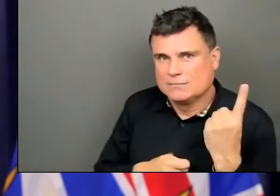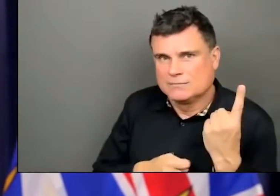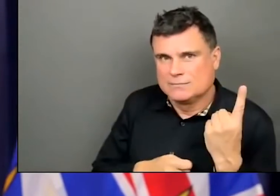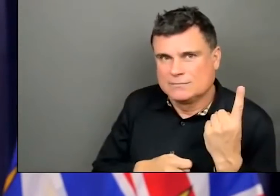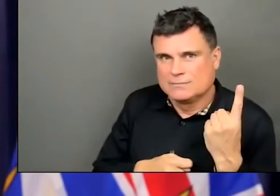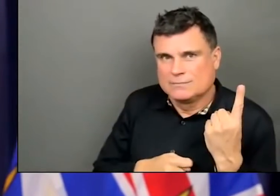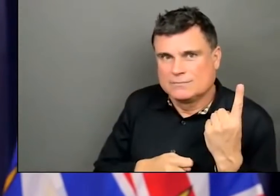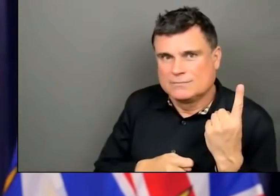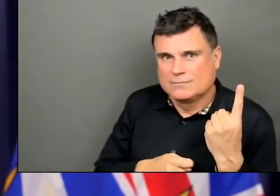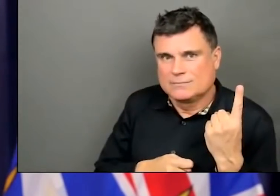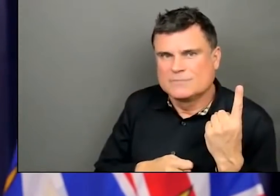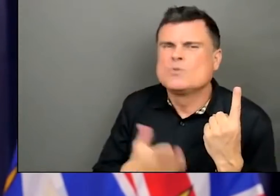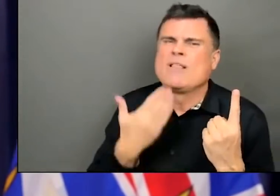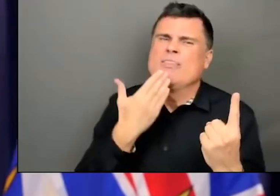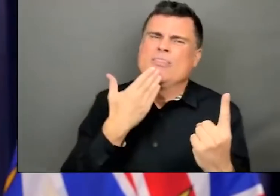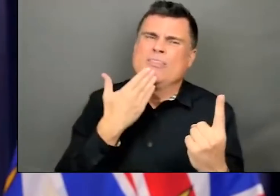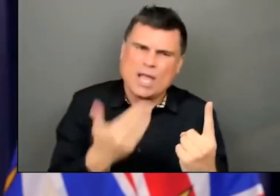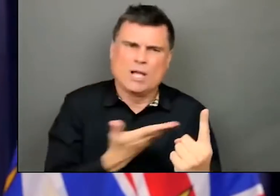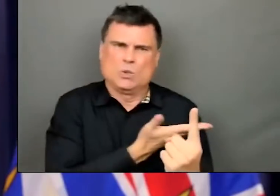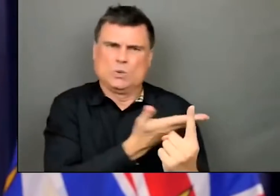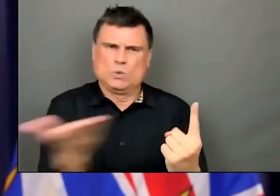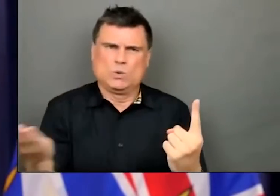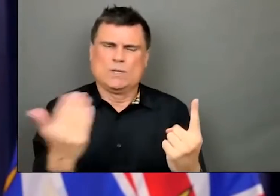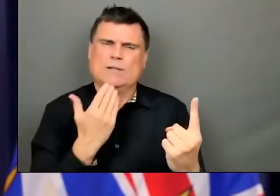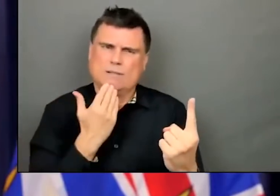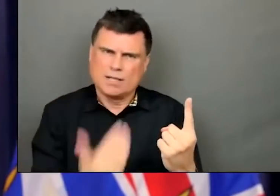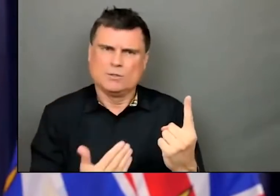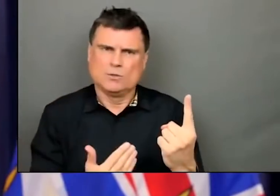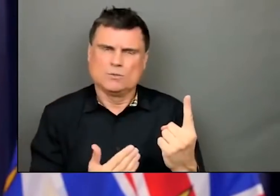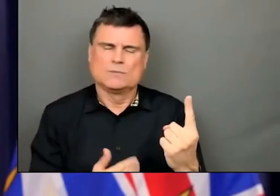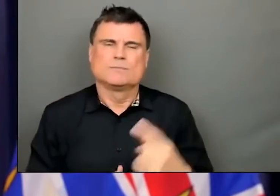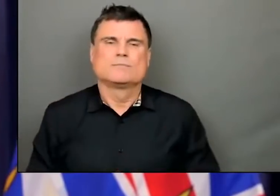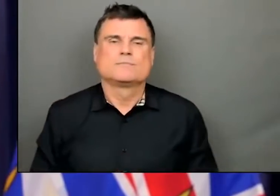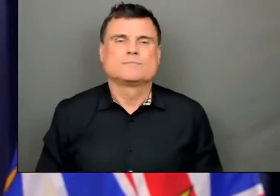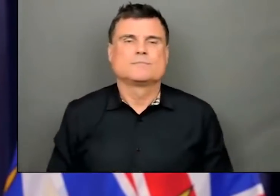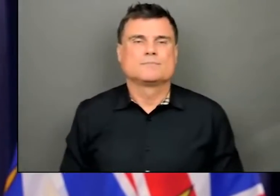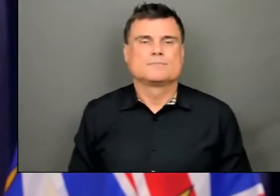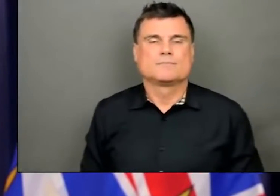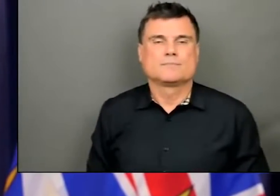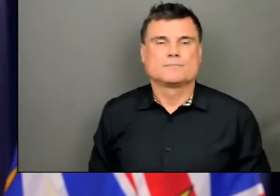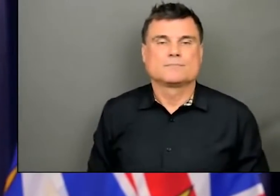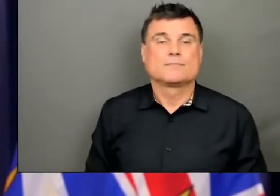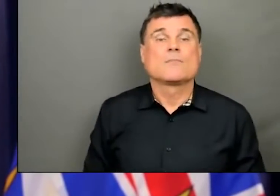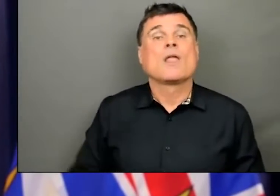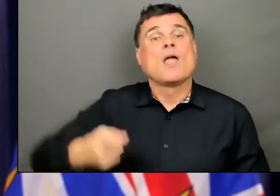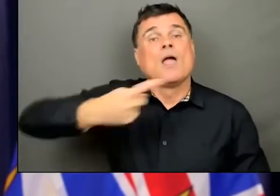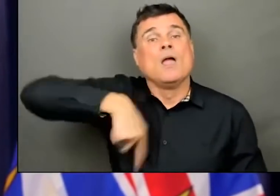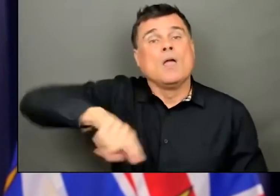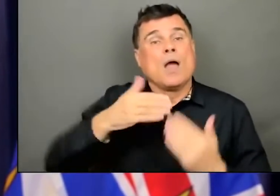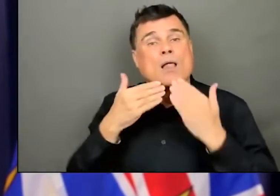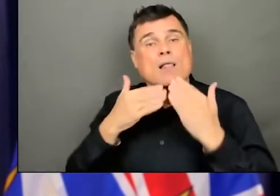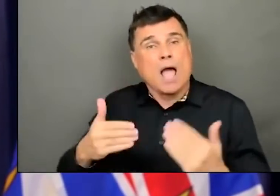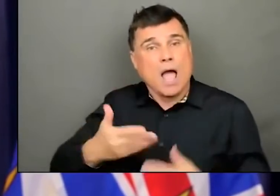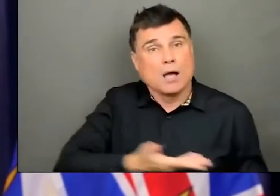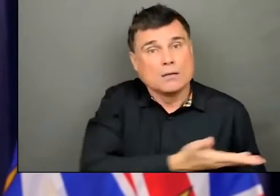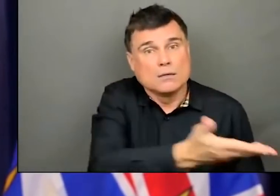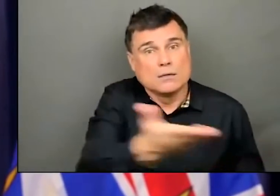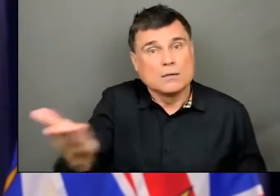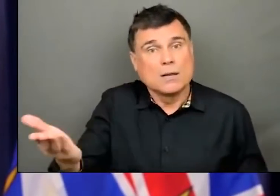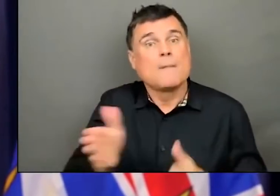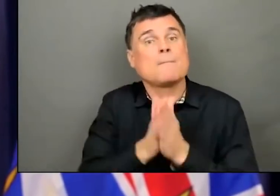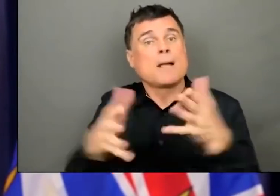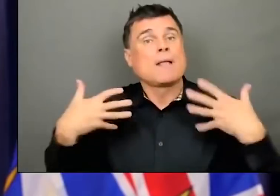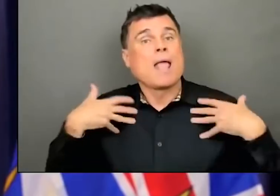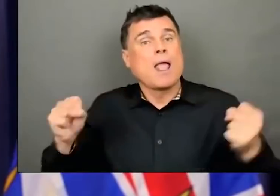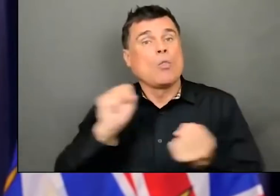years, showing the highest level of professionalism and dedication during these unprecedented and difficult